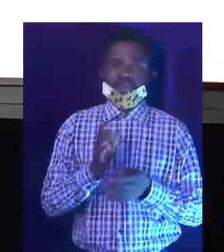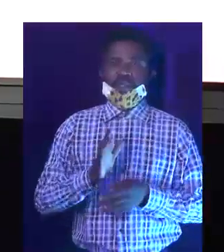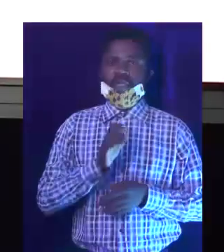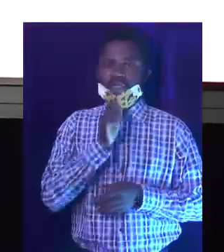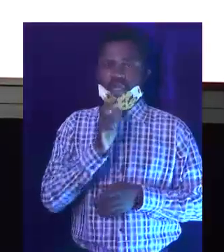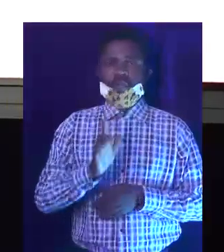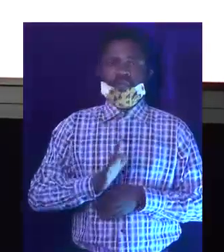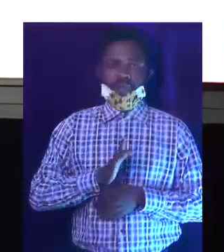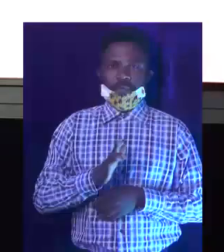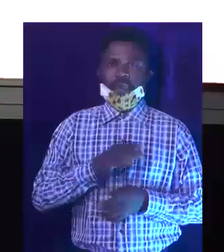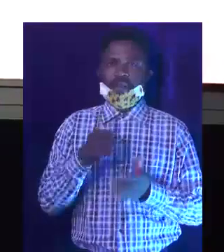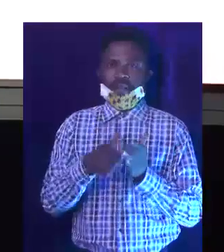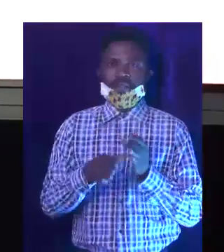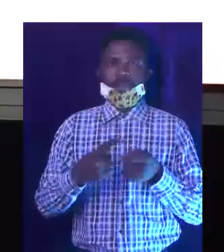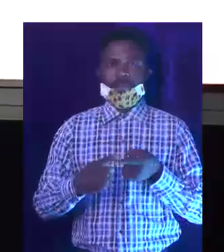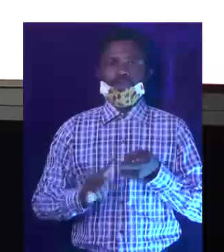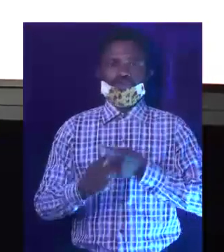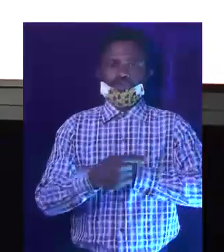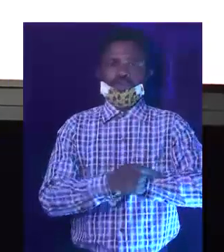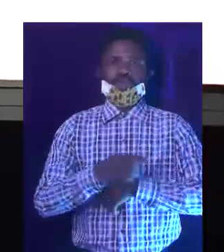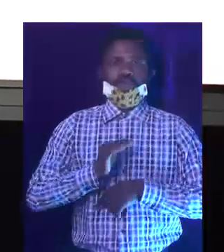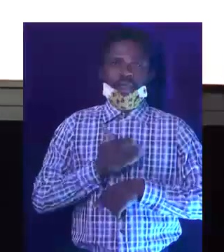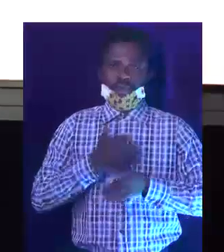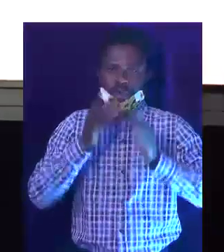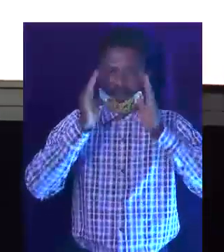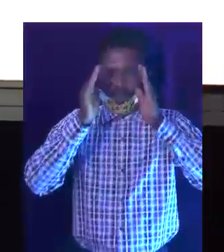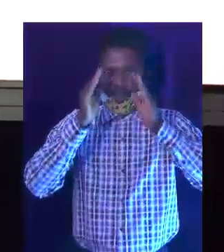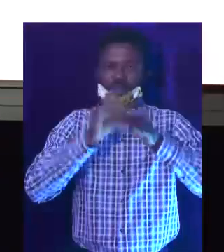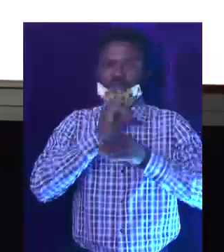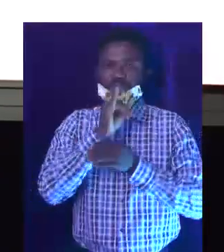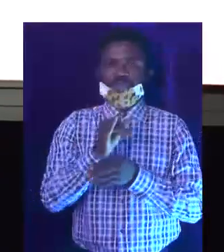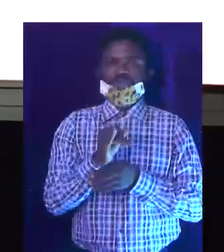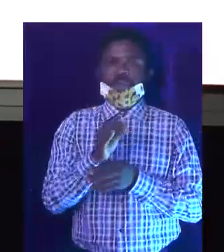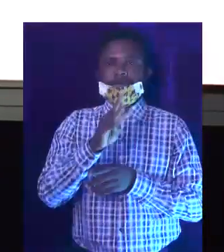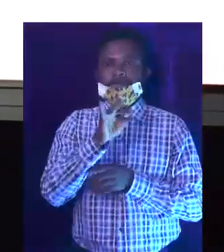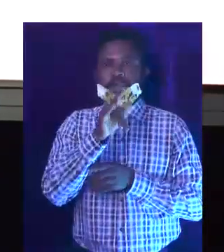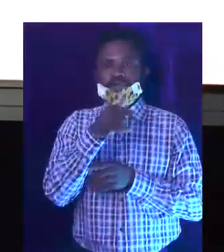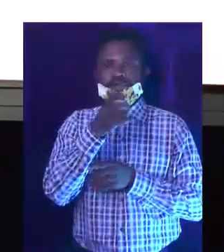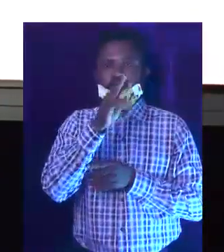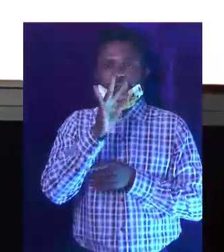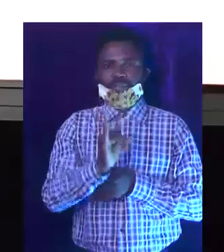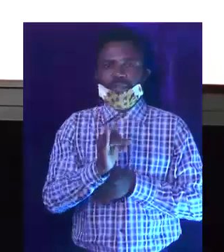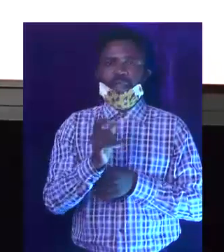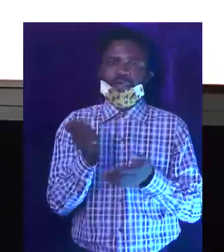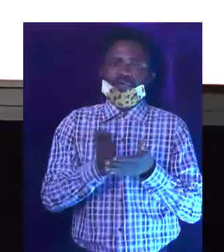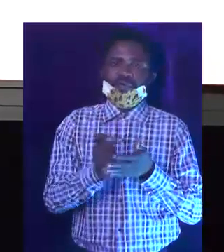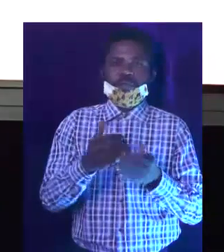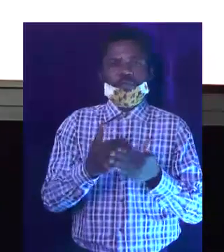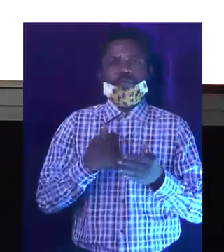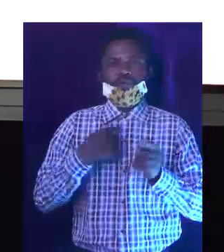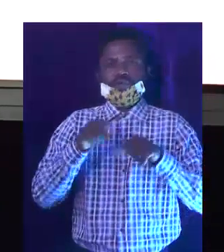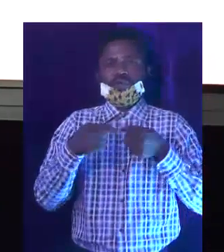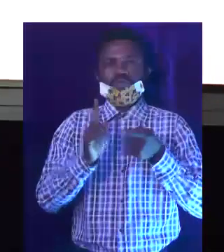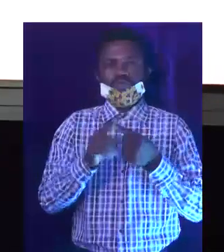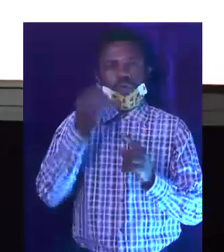writing informal letters, but today our focus is biography writing. Before we go